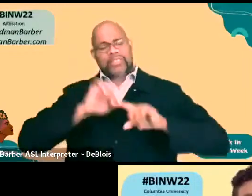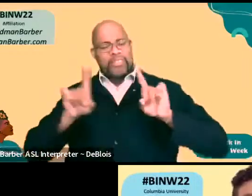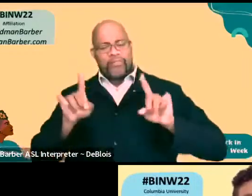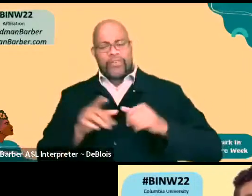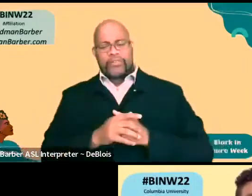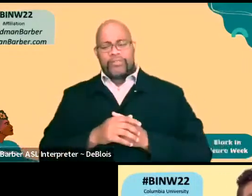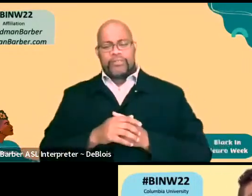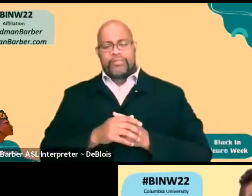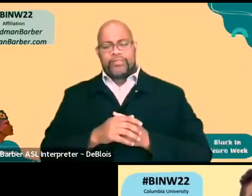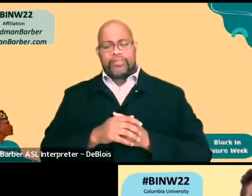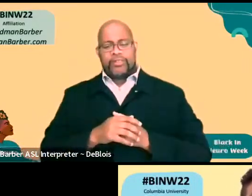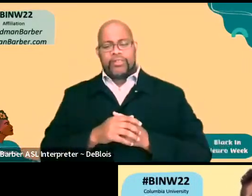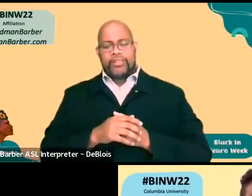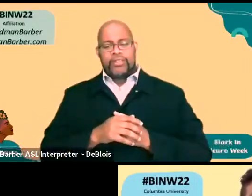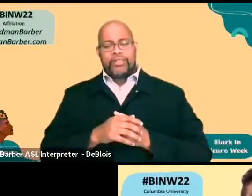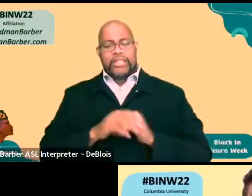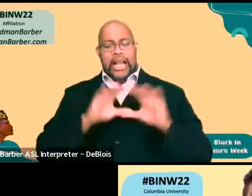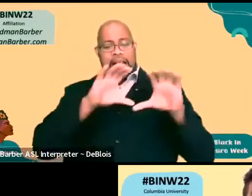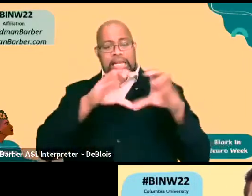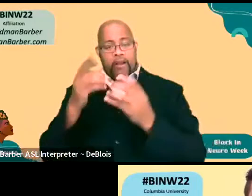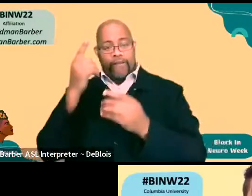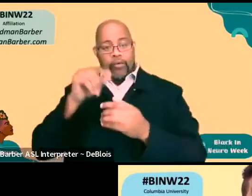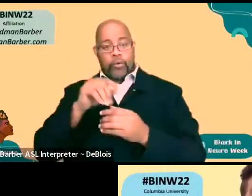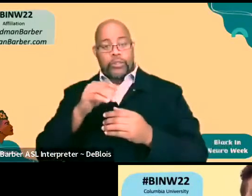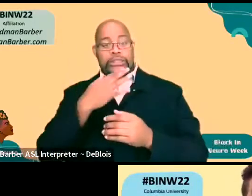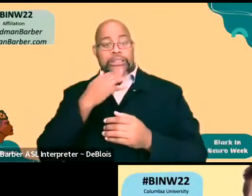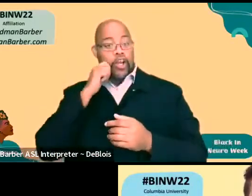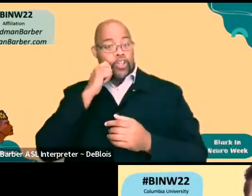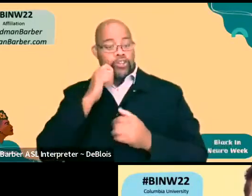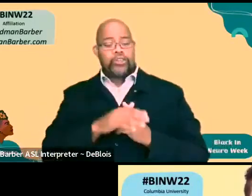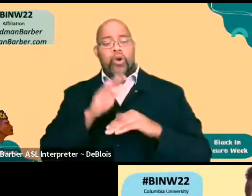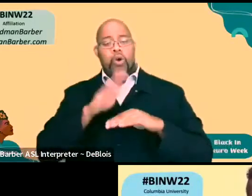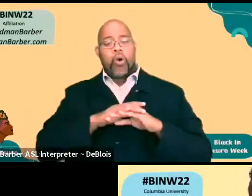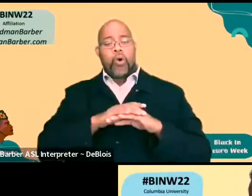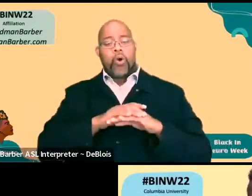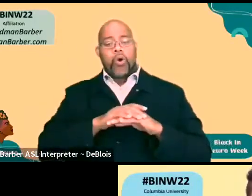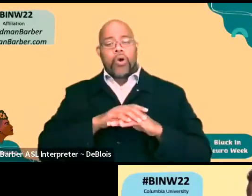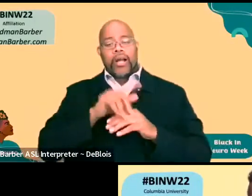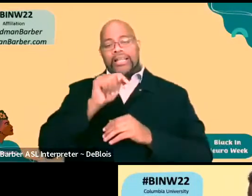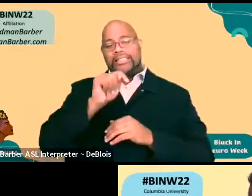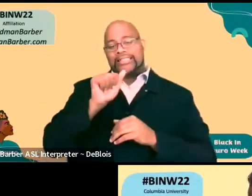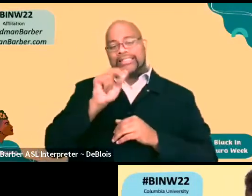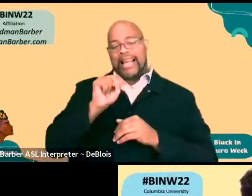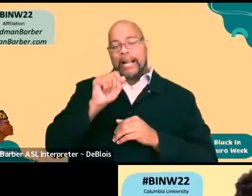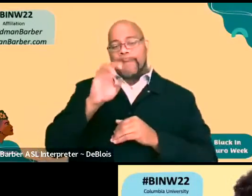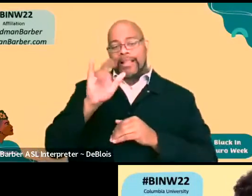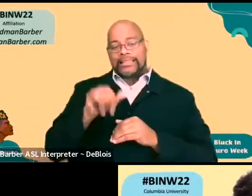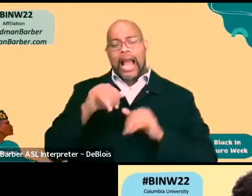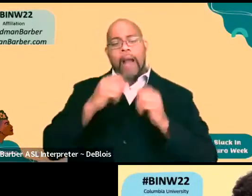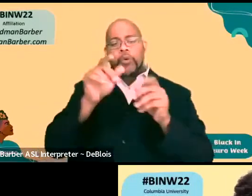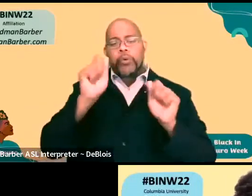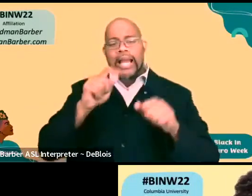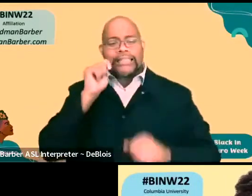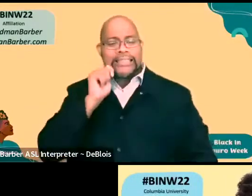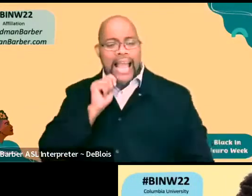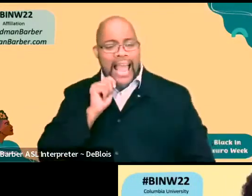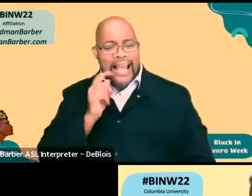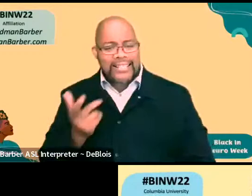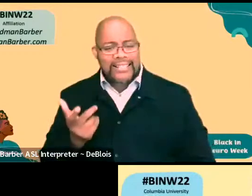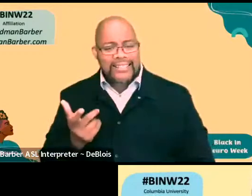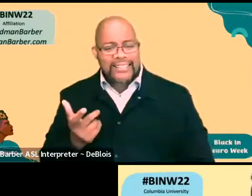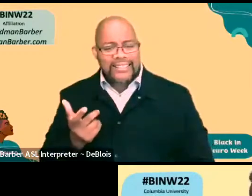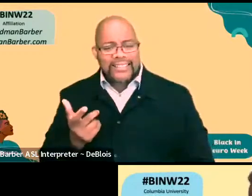different categories for skin color. It's on tannability. So how much do you tan,